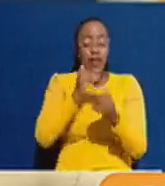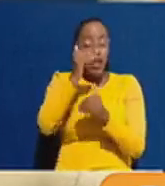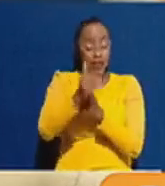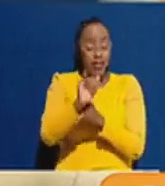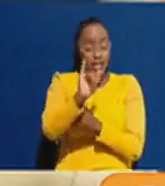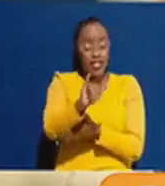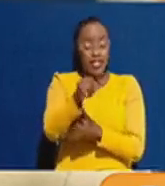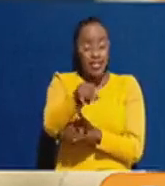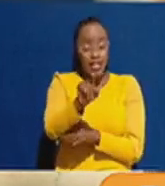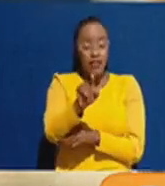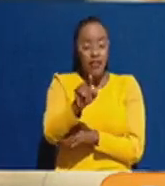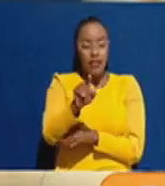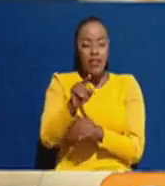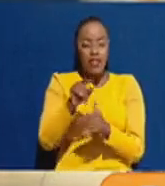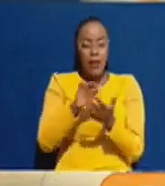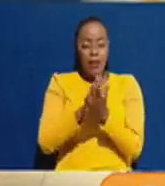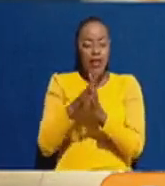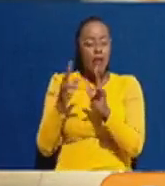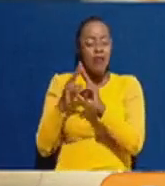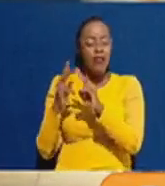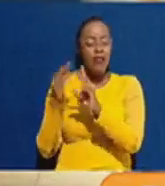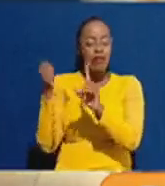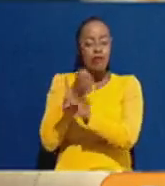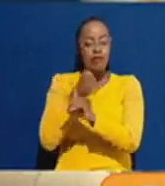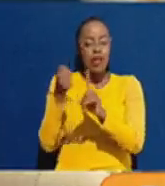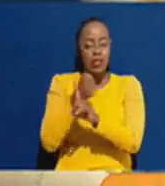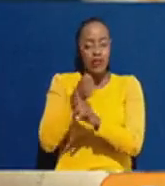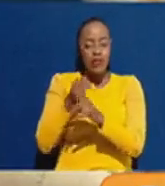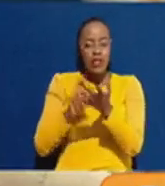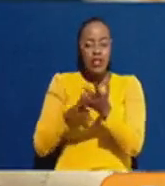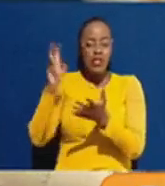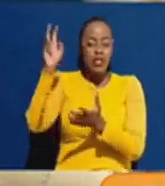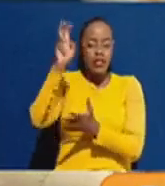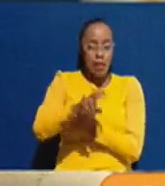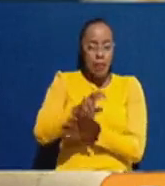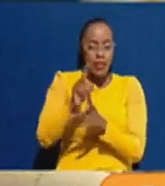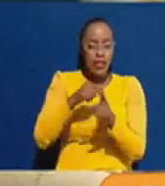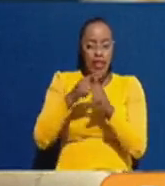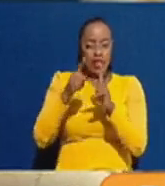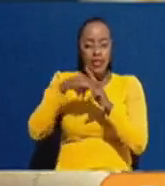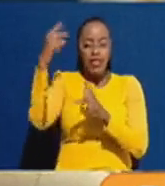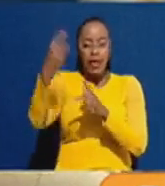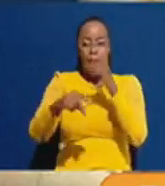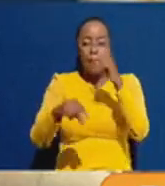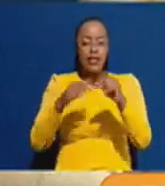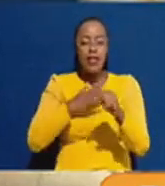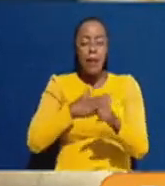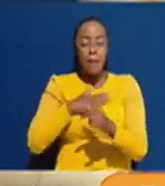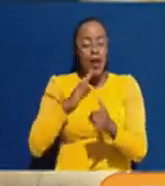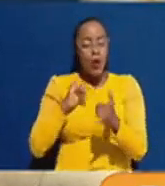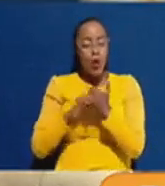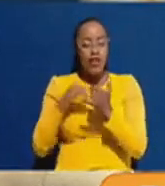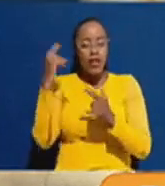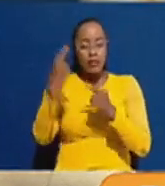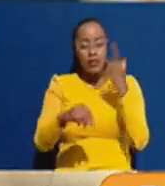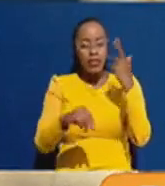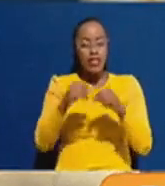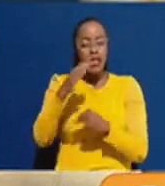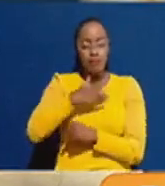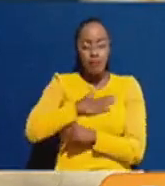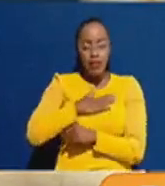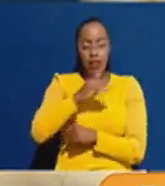the agent became extremely violent, jumped over the desk and started beating my wife and beating me. There were